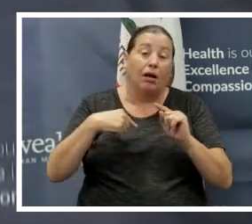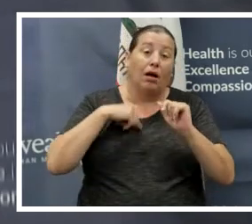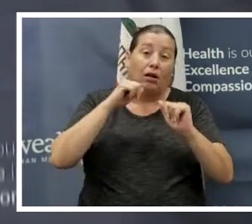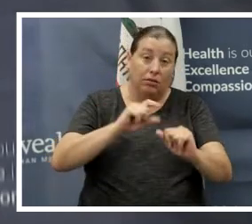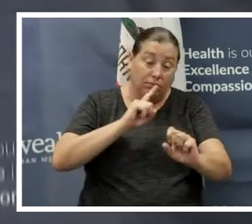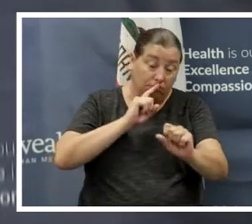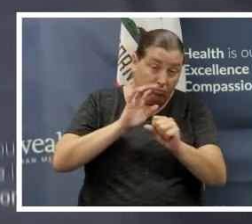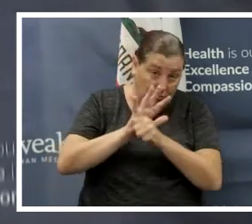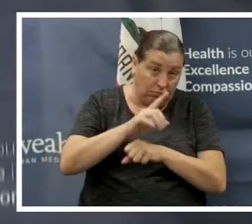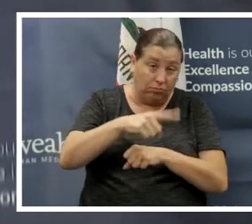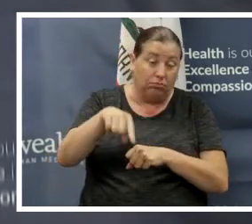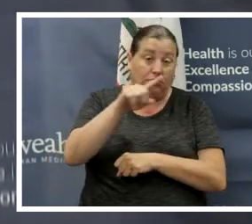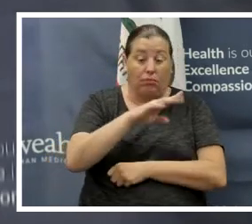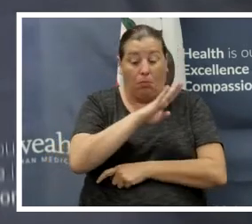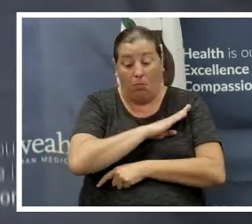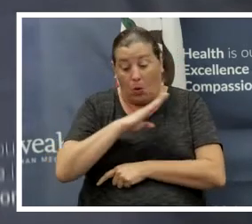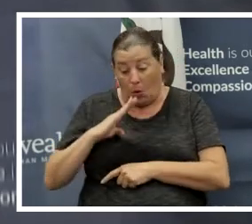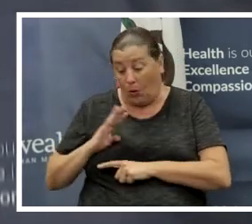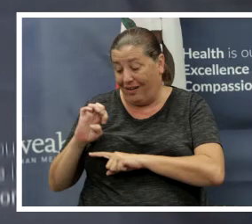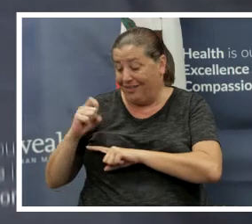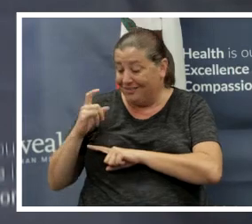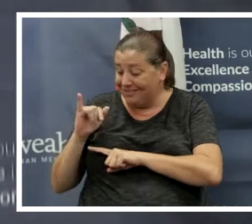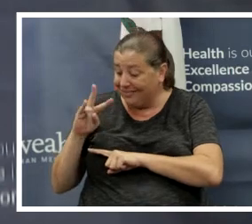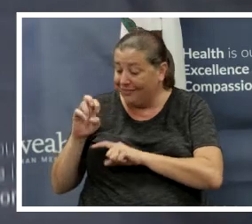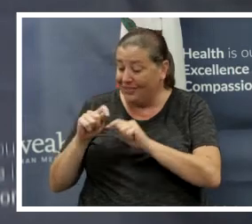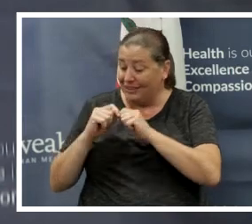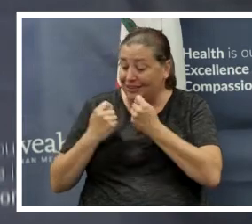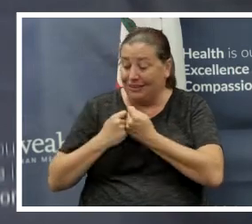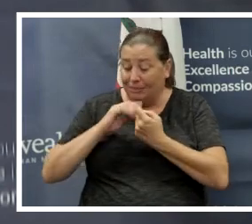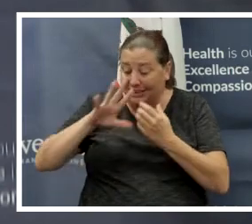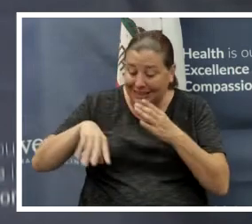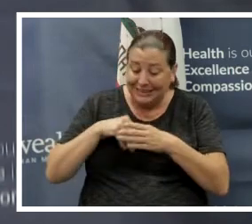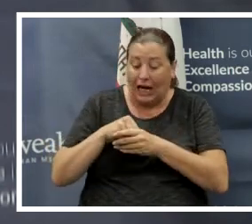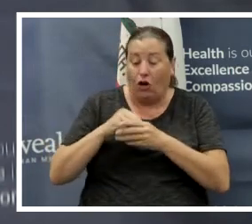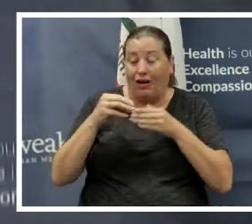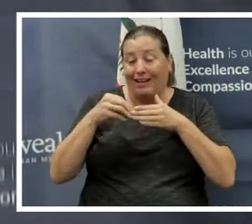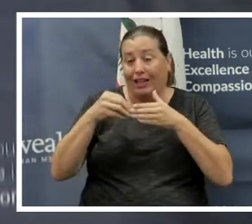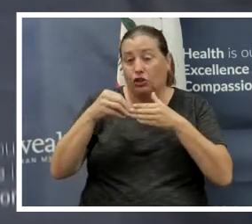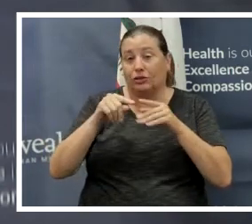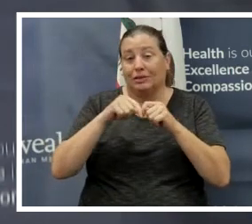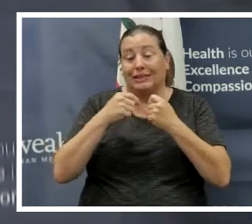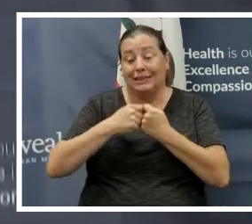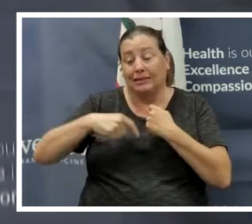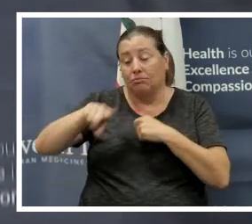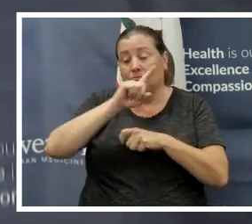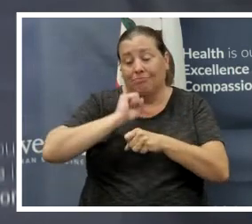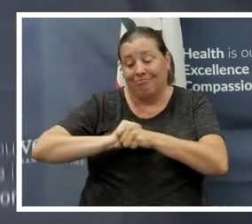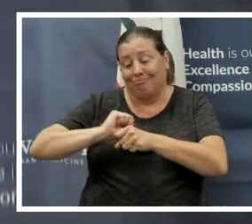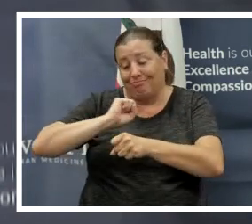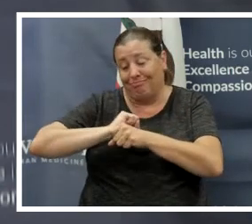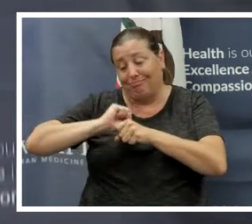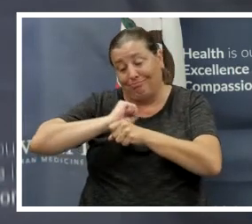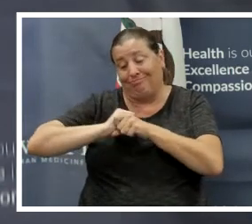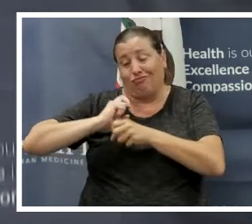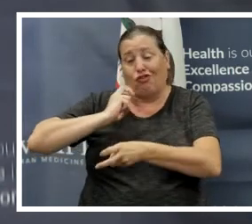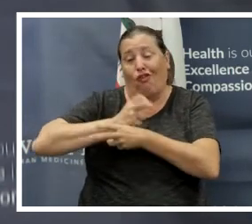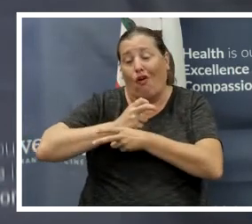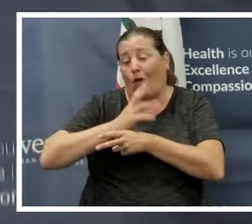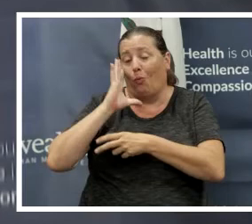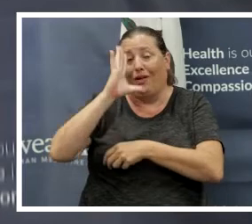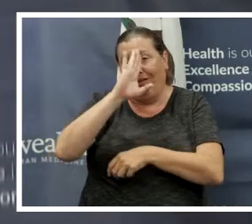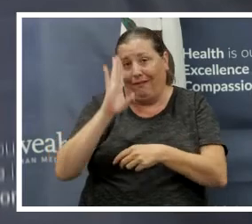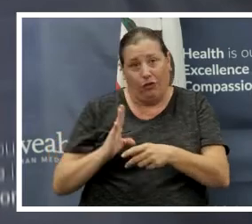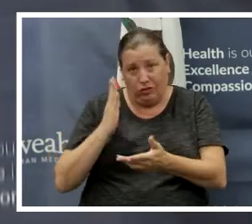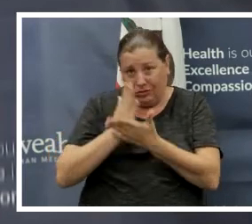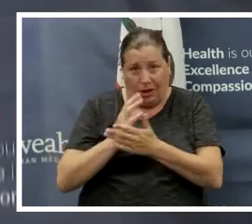the board, the executive team, our entire leadership is working incredibly hard and will never stop working